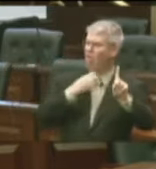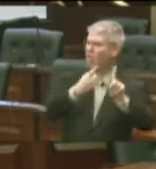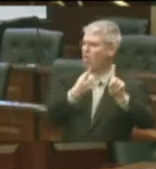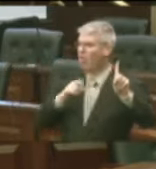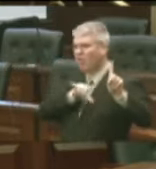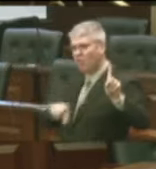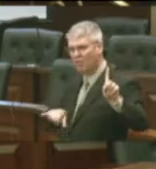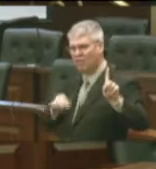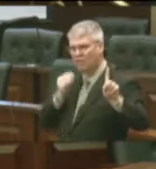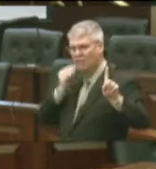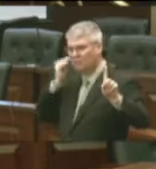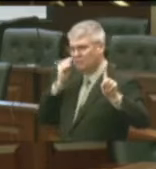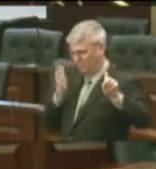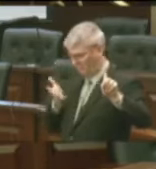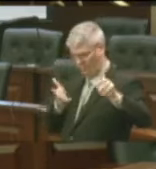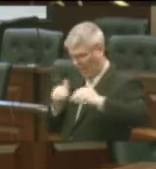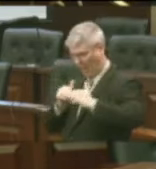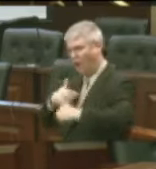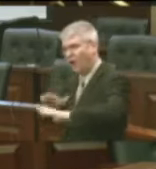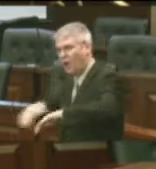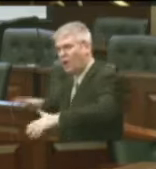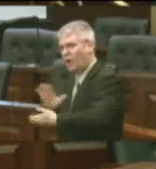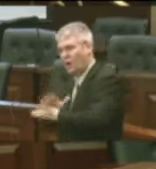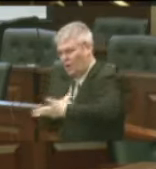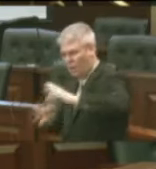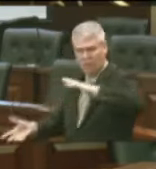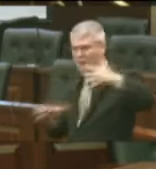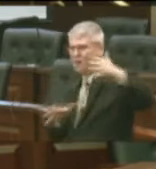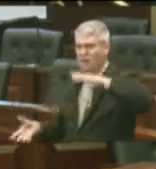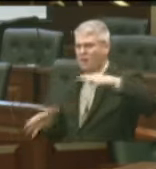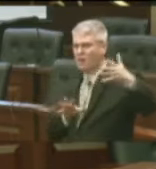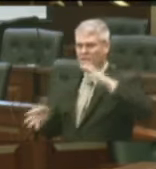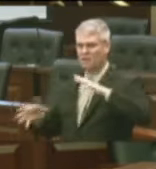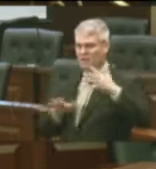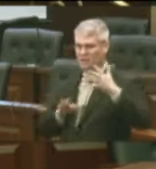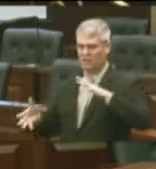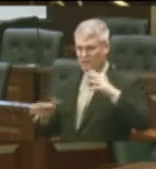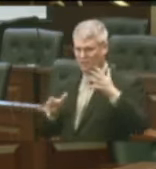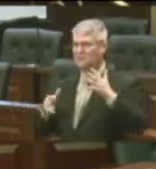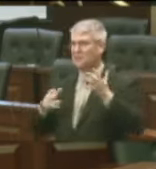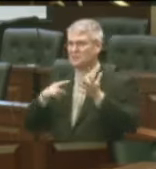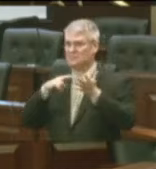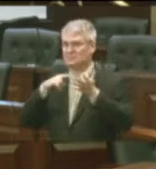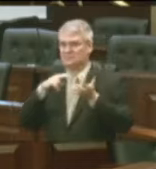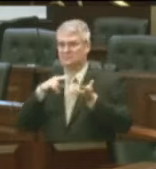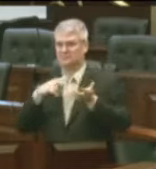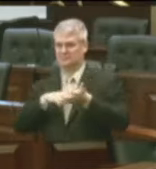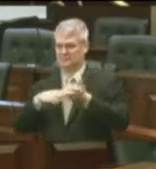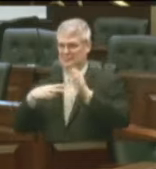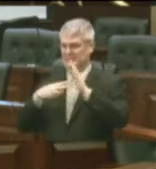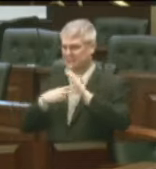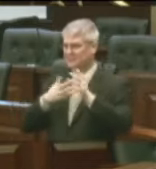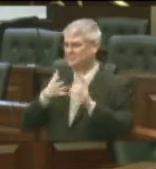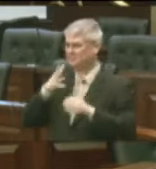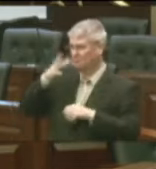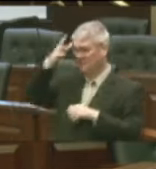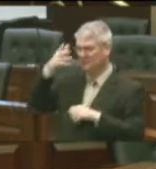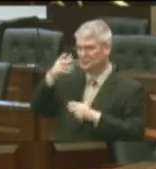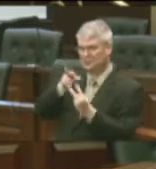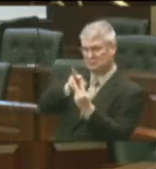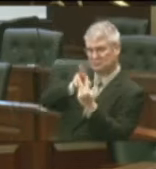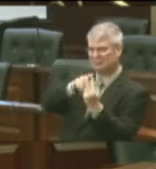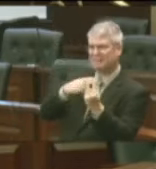to changing circumstances in their children's education. Many Idaho parents have had to quit their jobs or reduce